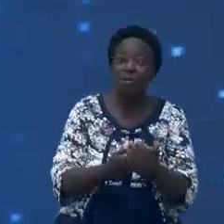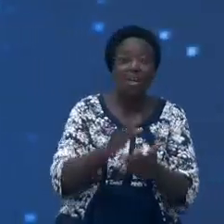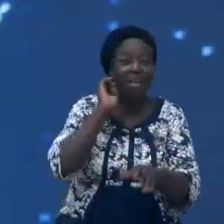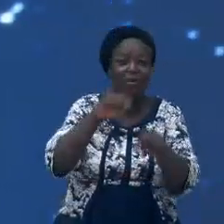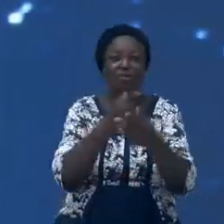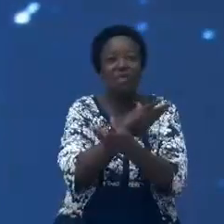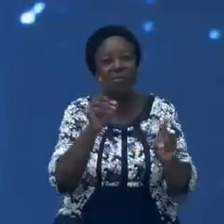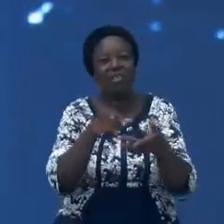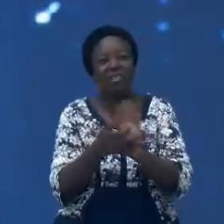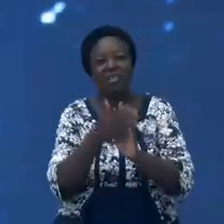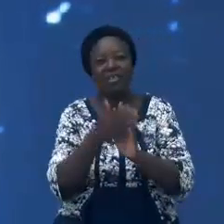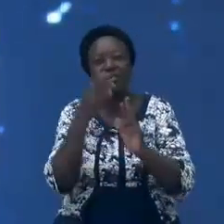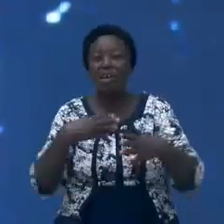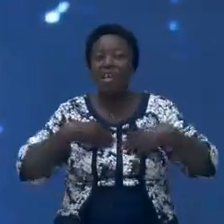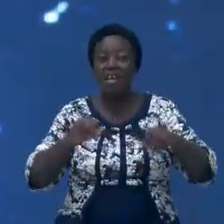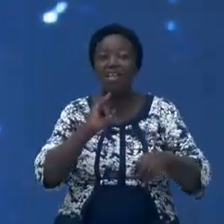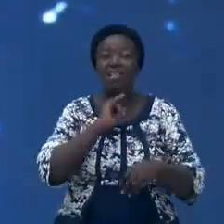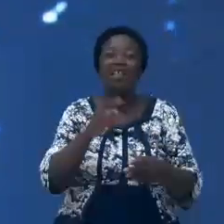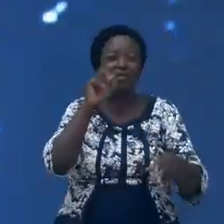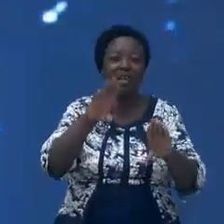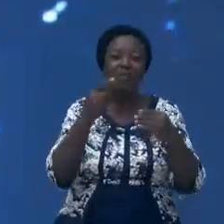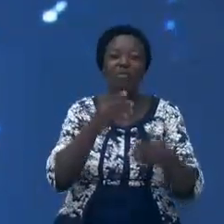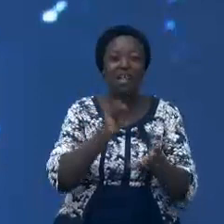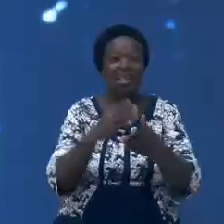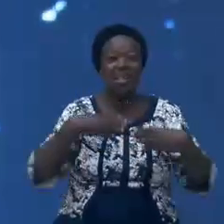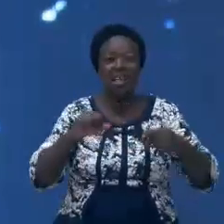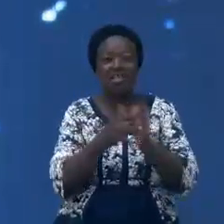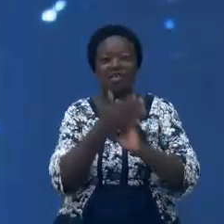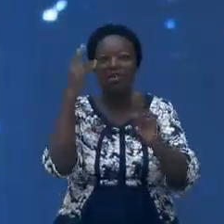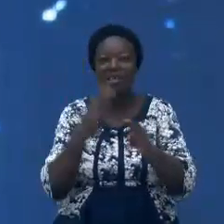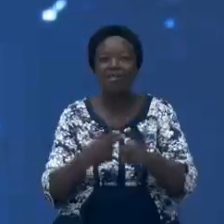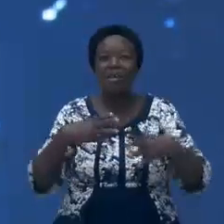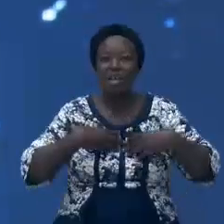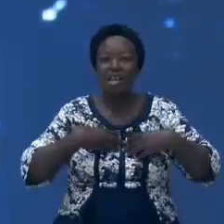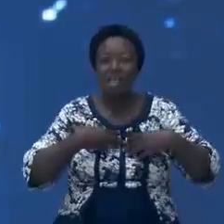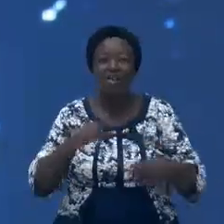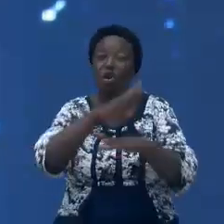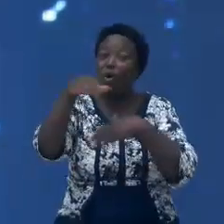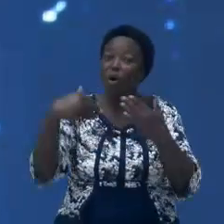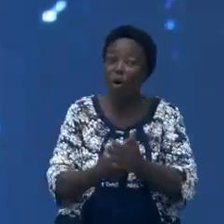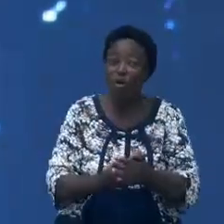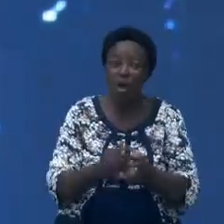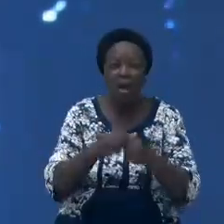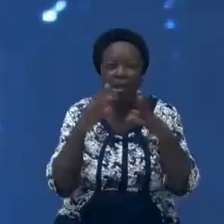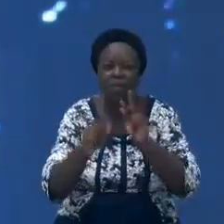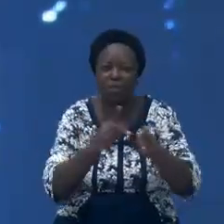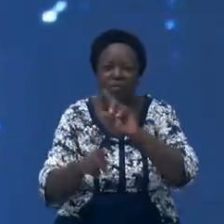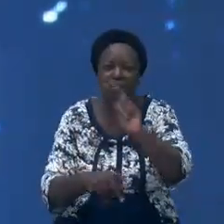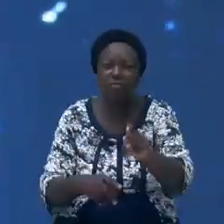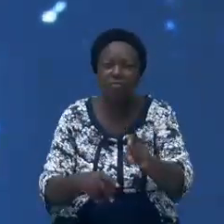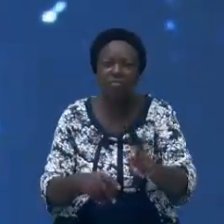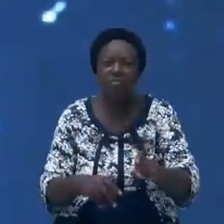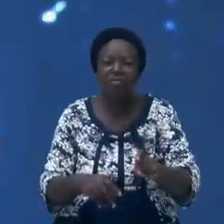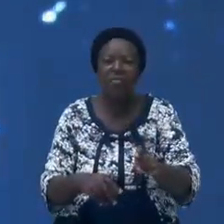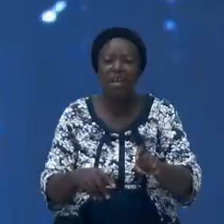you salvation. And deliverance is good, he'll give you deliverance. Healing is good, he'll give you healing.